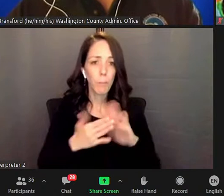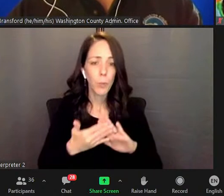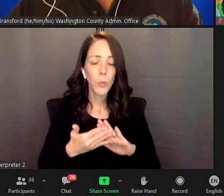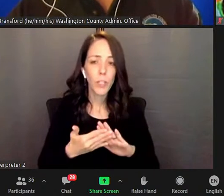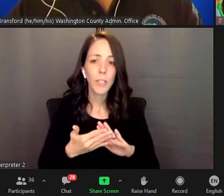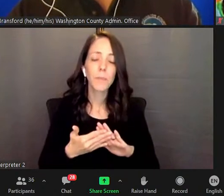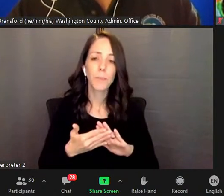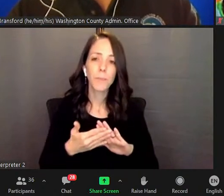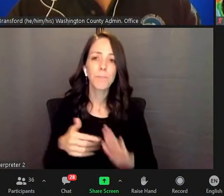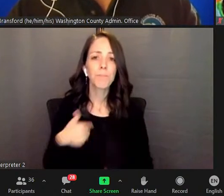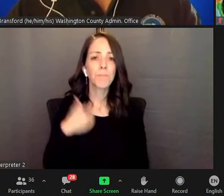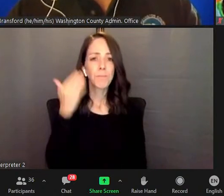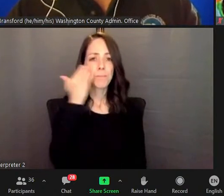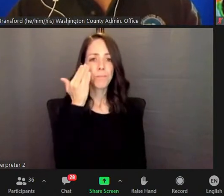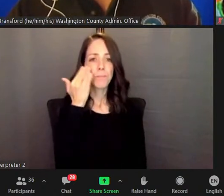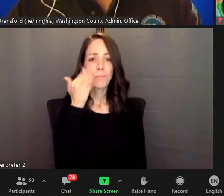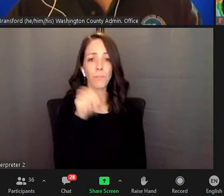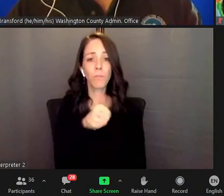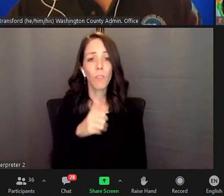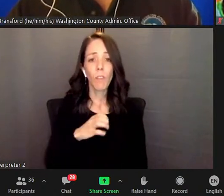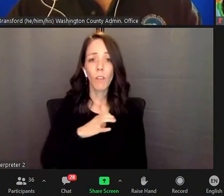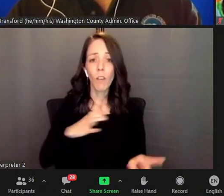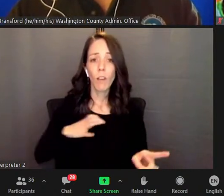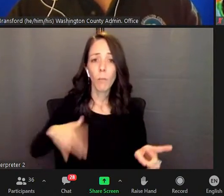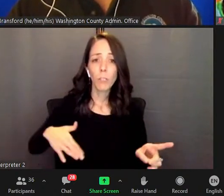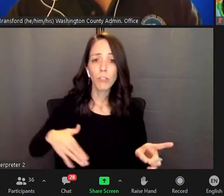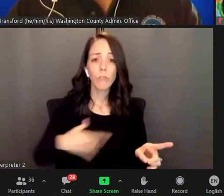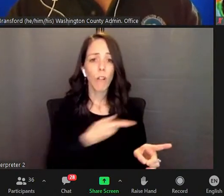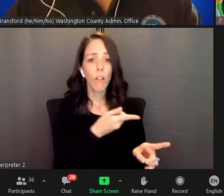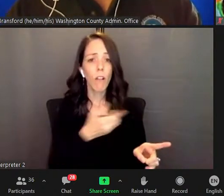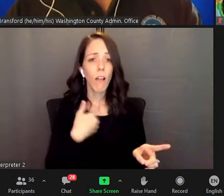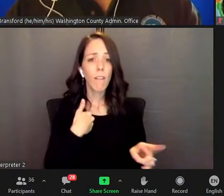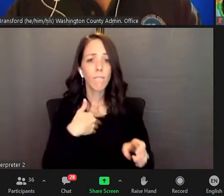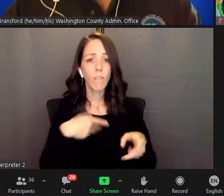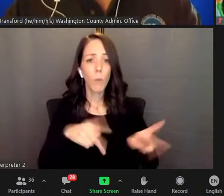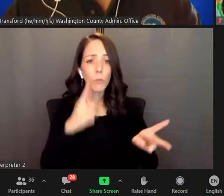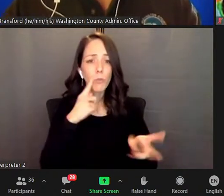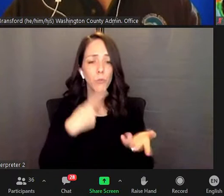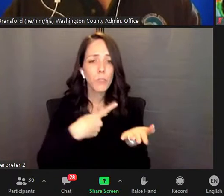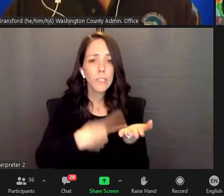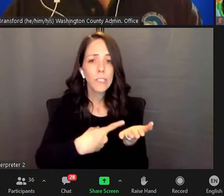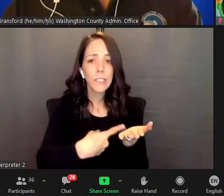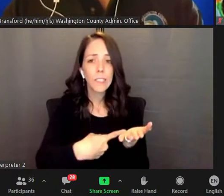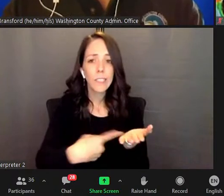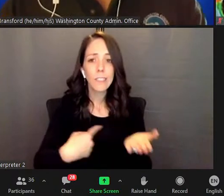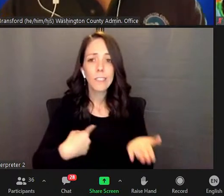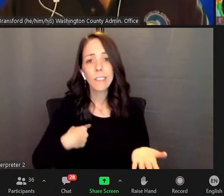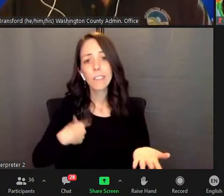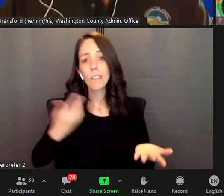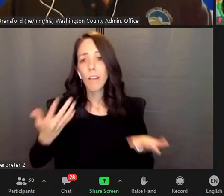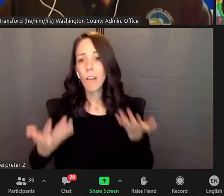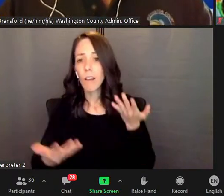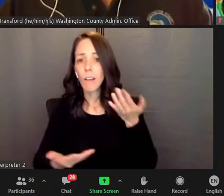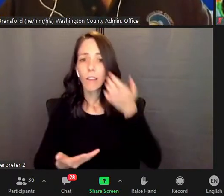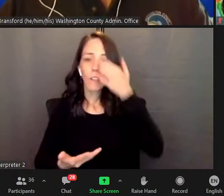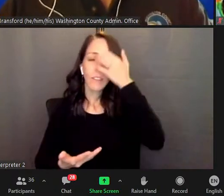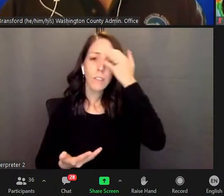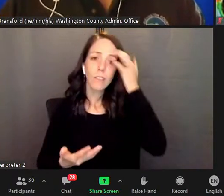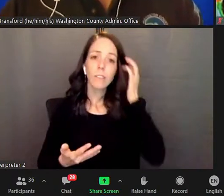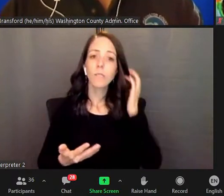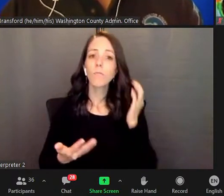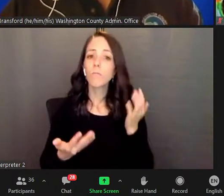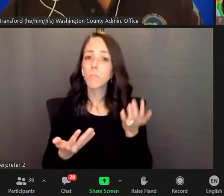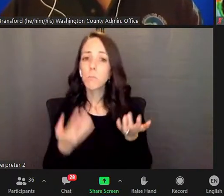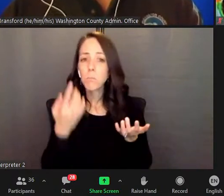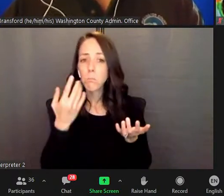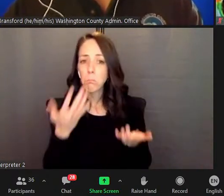both Commissioner Willie and Commissioner Rogers haven't had a chance to chime in, and I thought I would look to them as